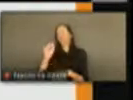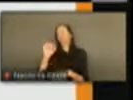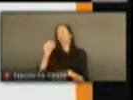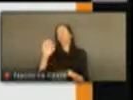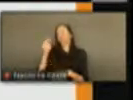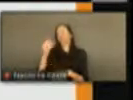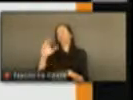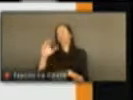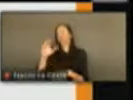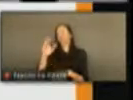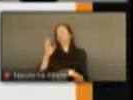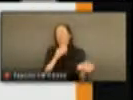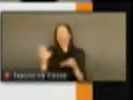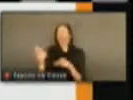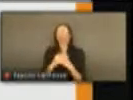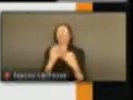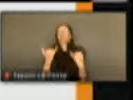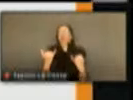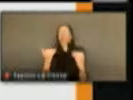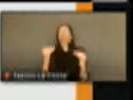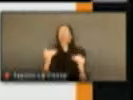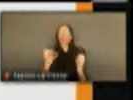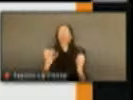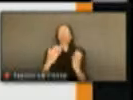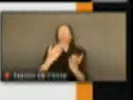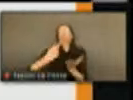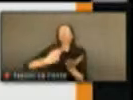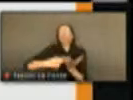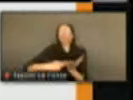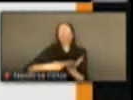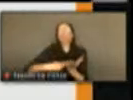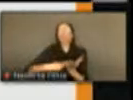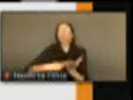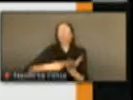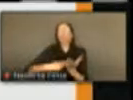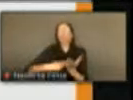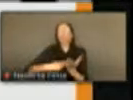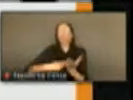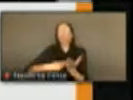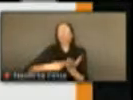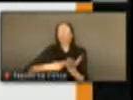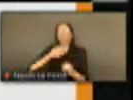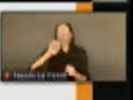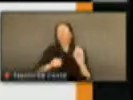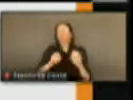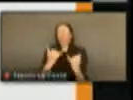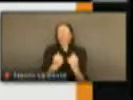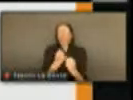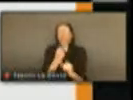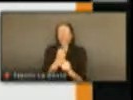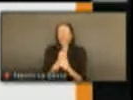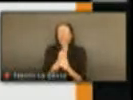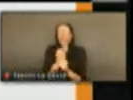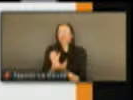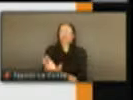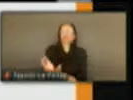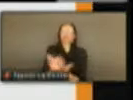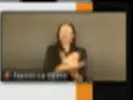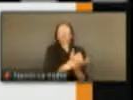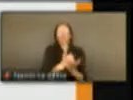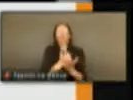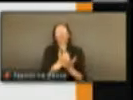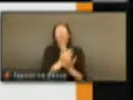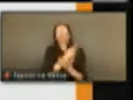year's revenues are materializing and how the department's spending patterns are to estimate how much